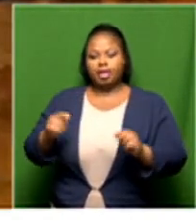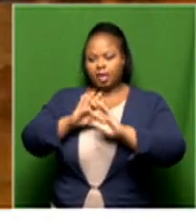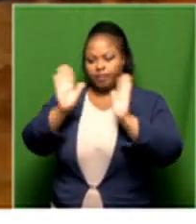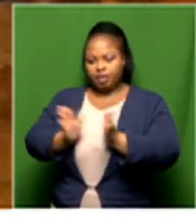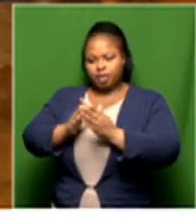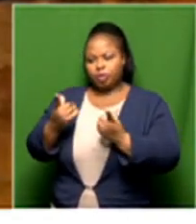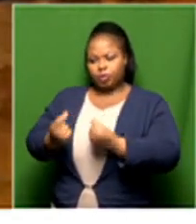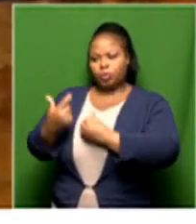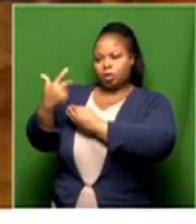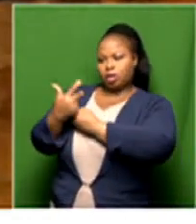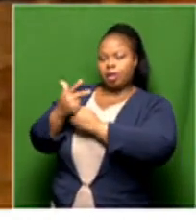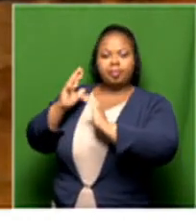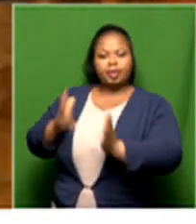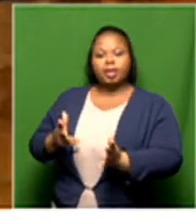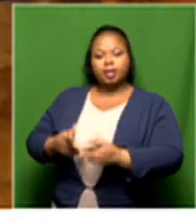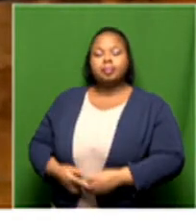obeying all the rules in place.